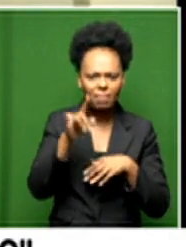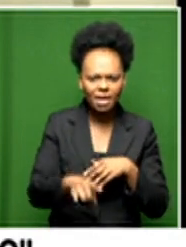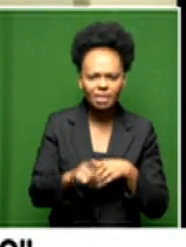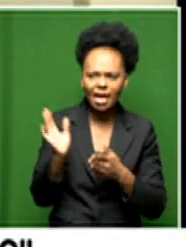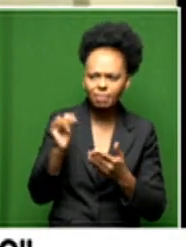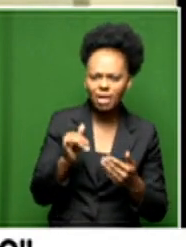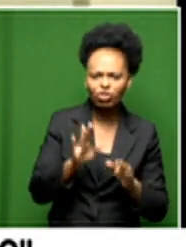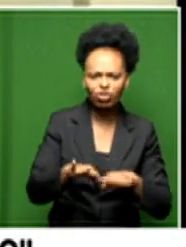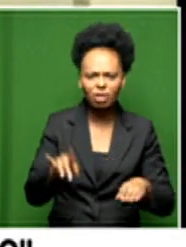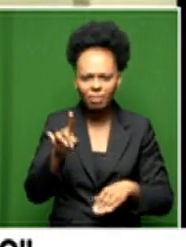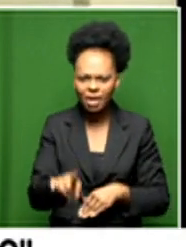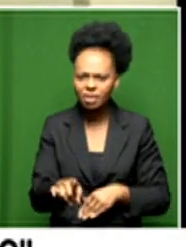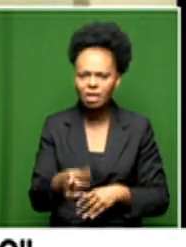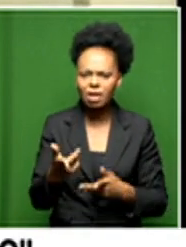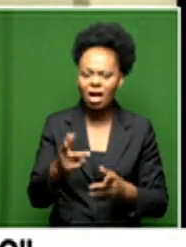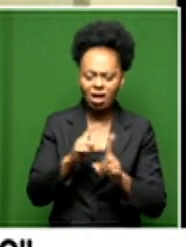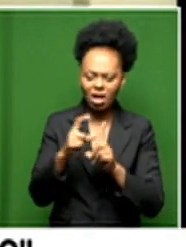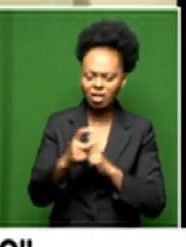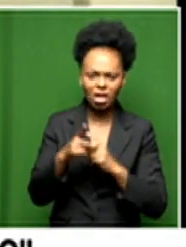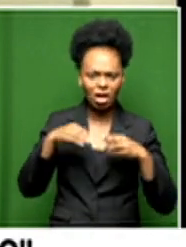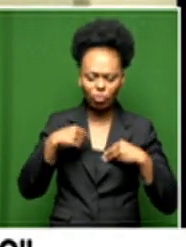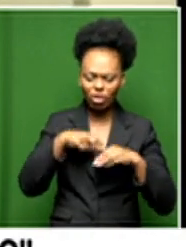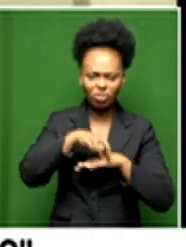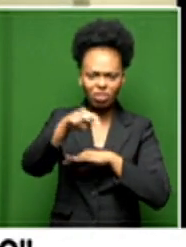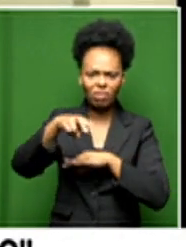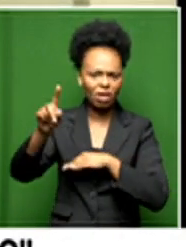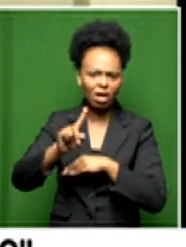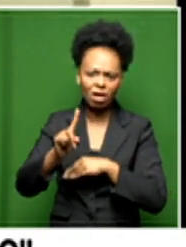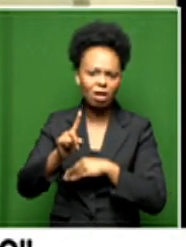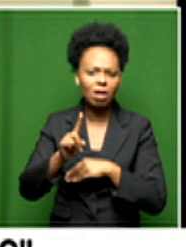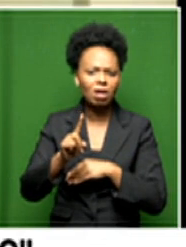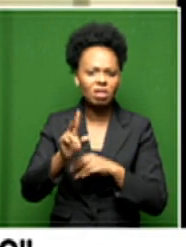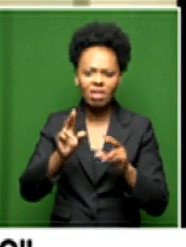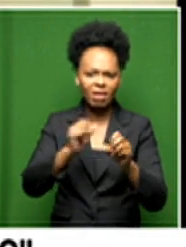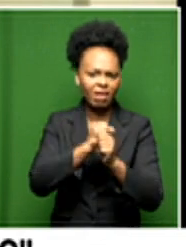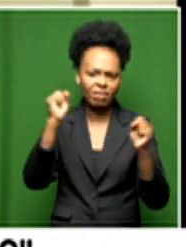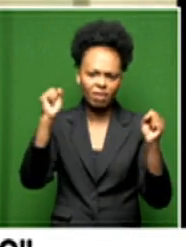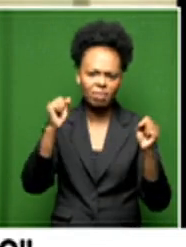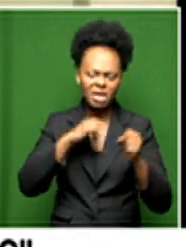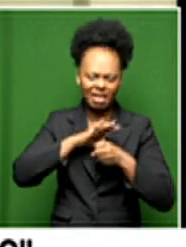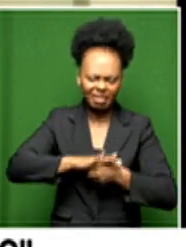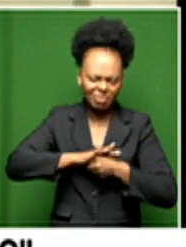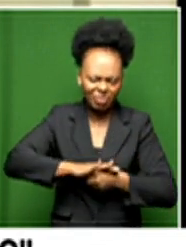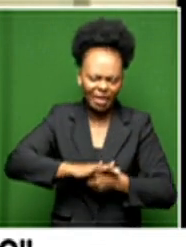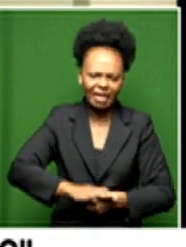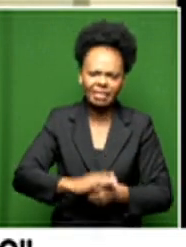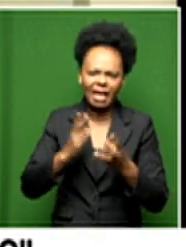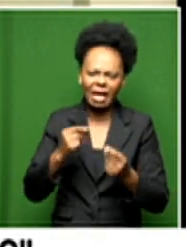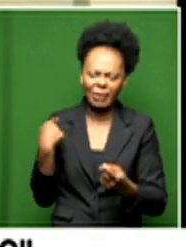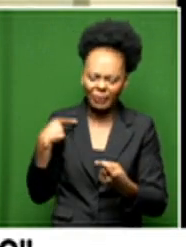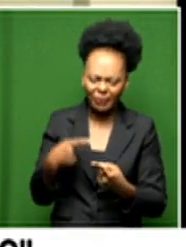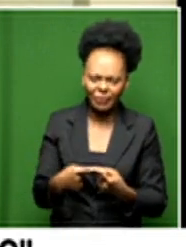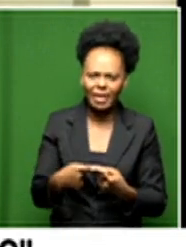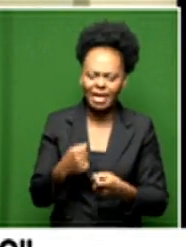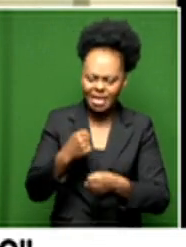wasn't allowed to travel. I felt depressed. I was very depressed for a long time. I didn't write. Onion Tears was my first novel that came